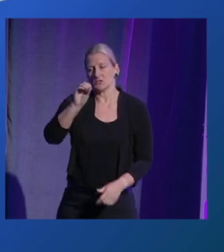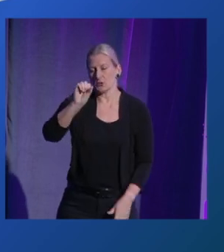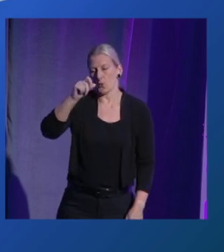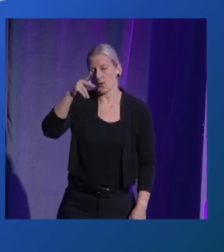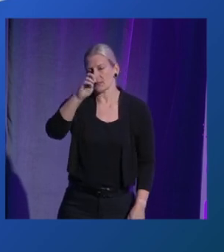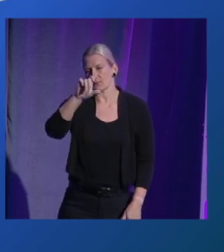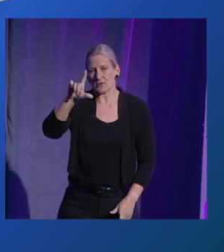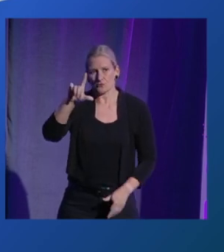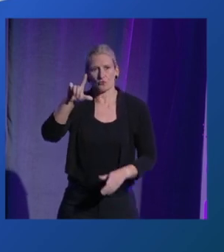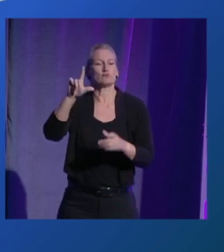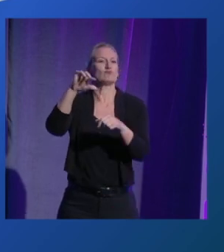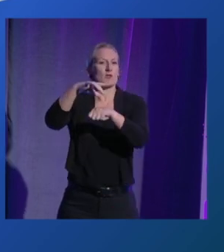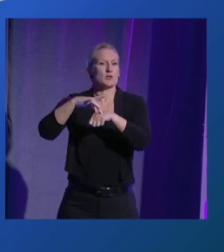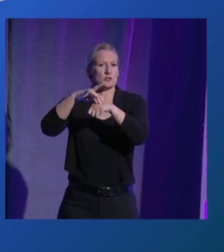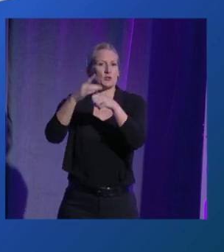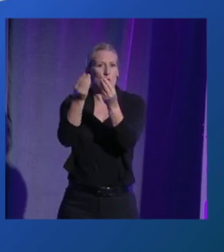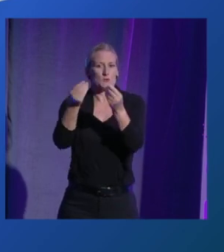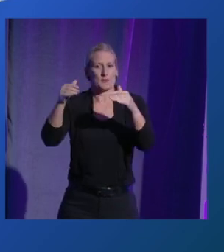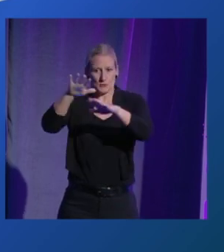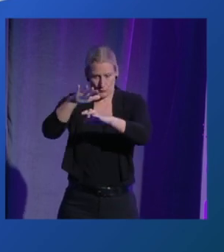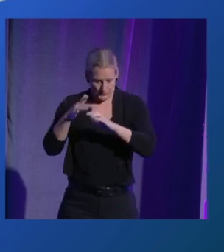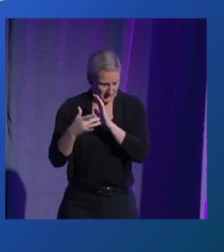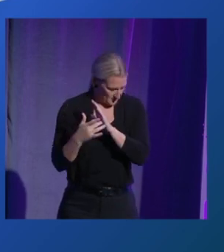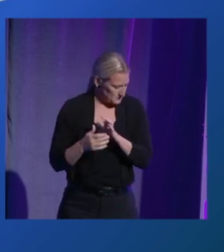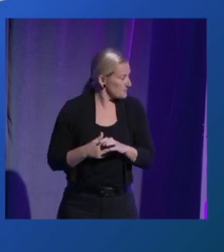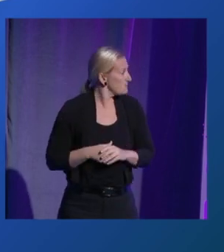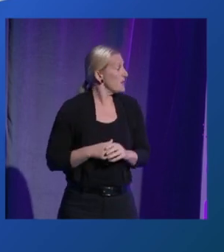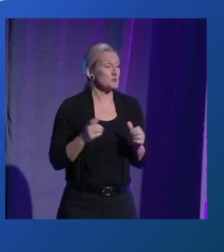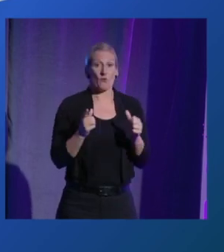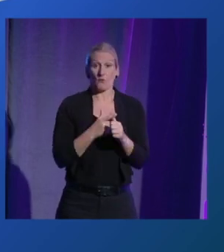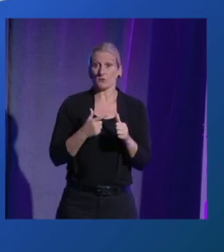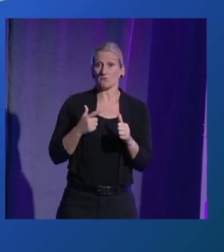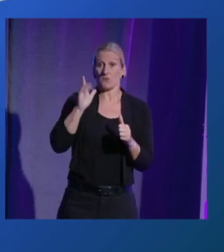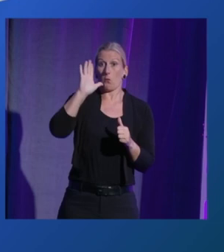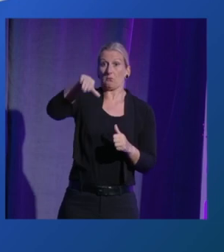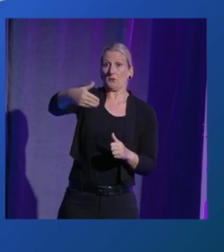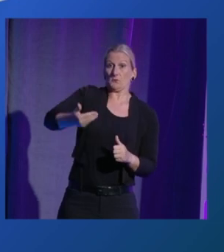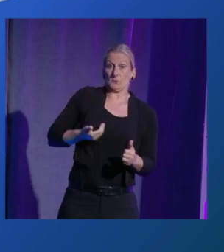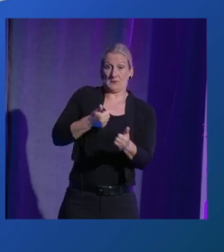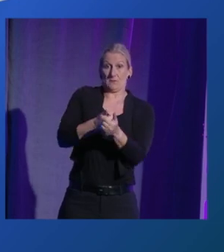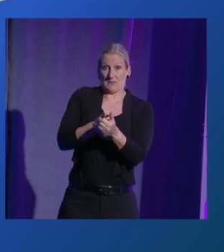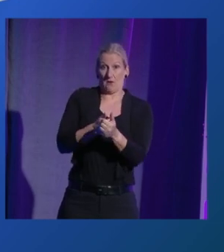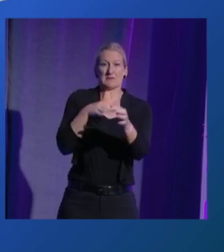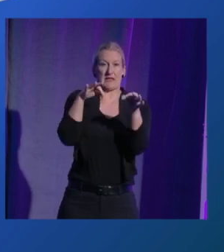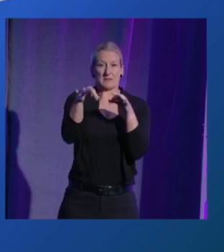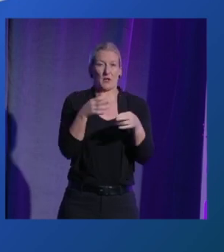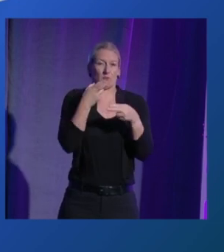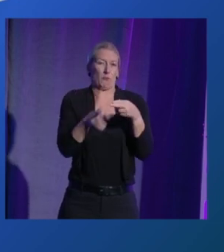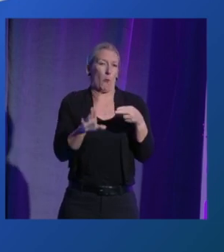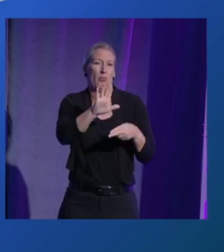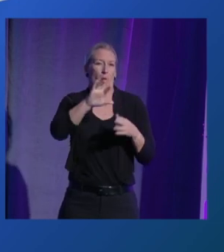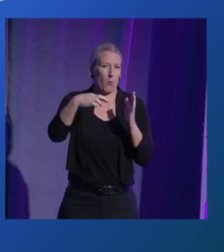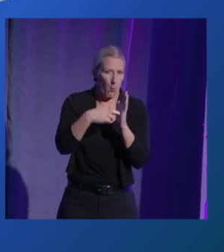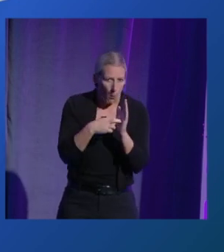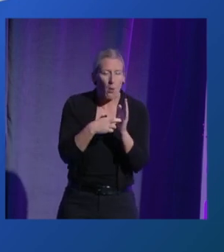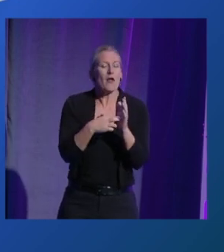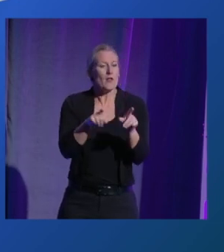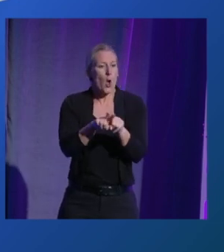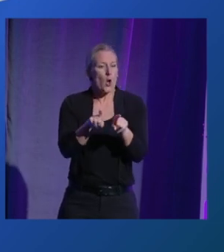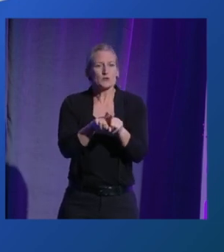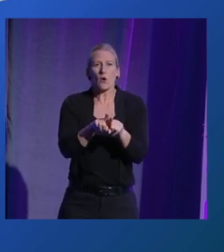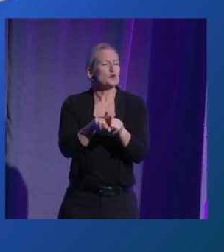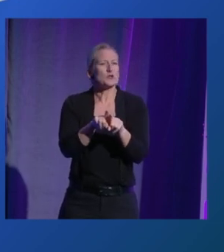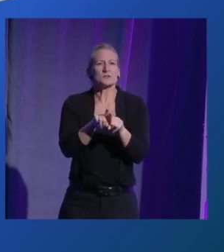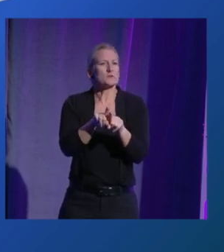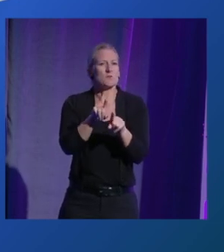off by asking each of these panelists to introduce themselves say a little bit about their role and then I'd ask each of you to just give a quick